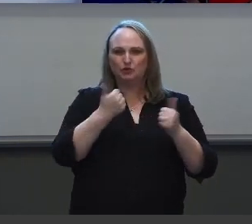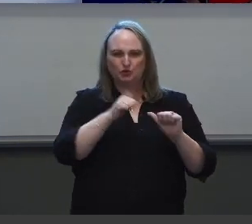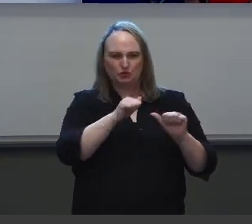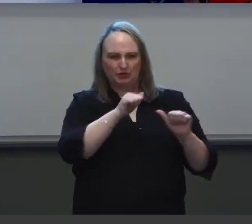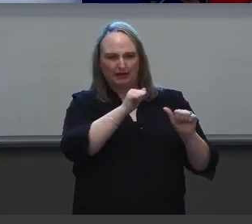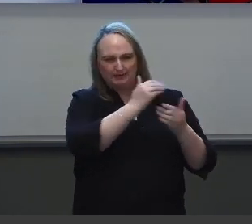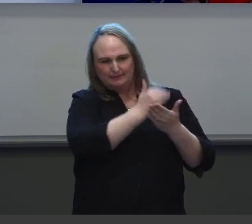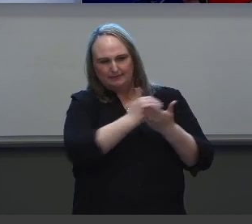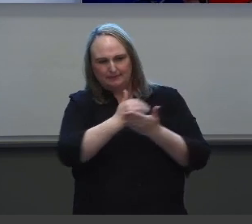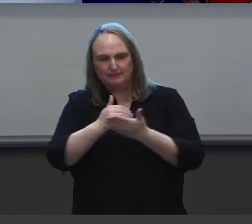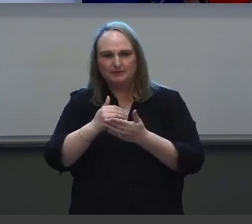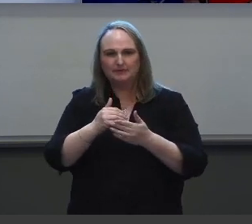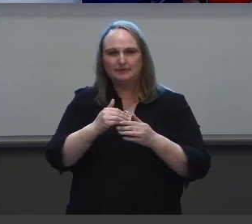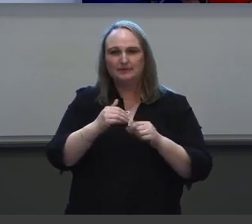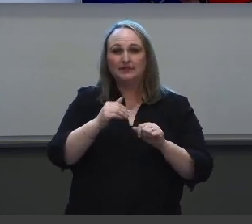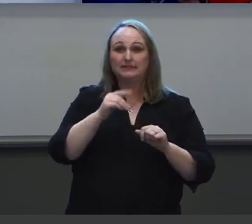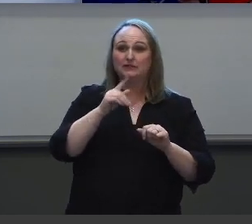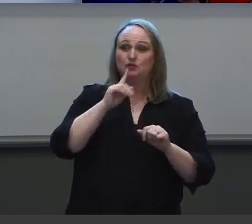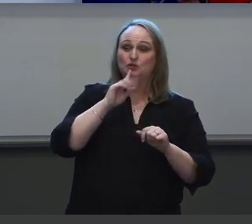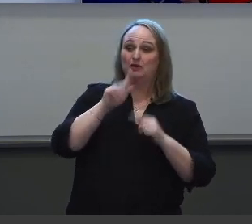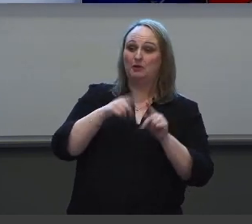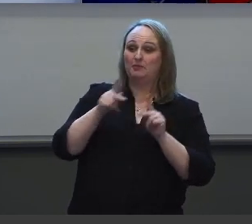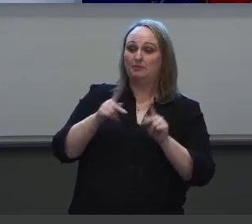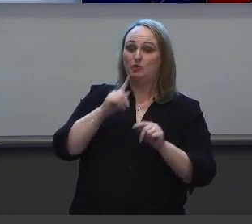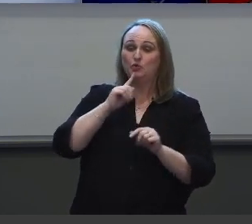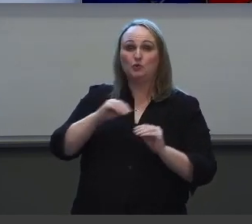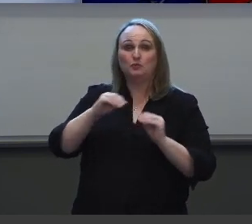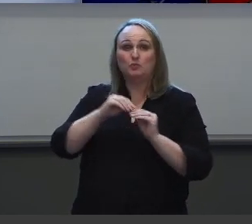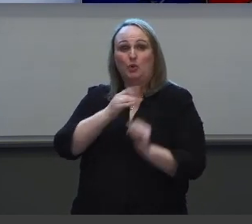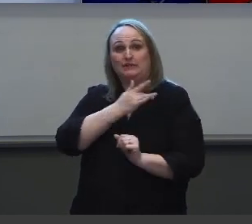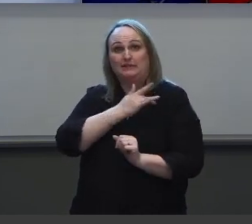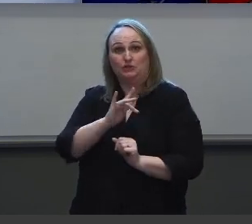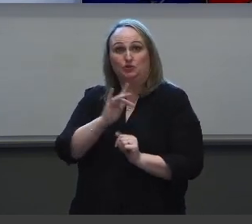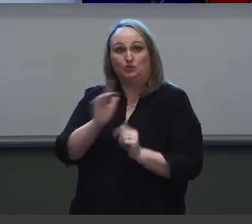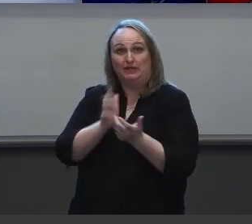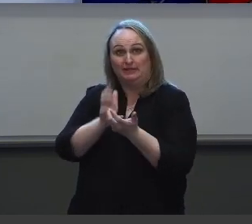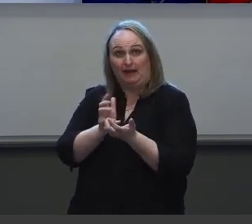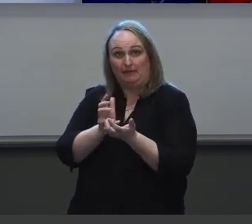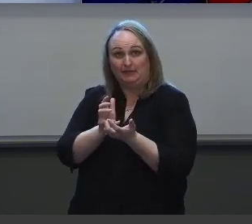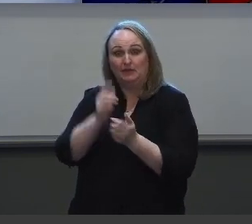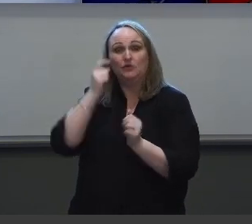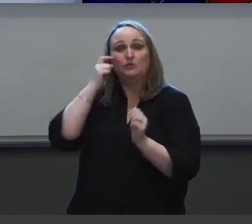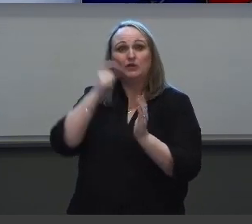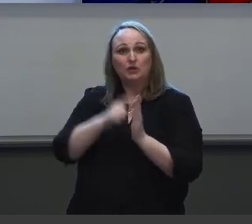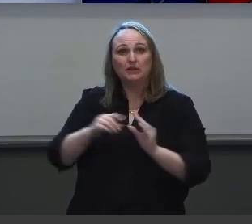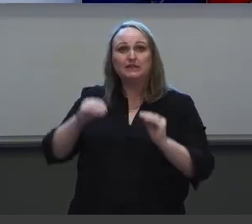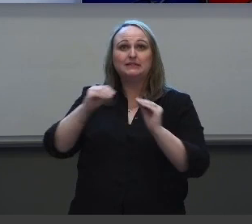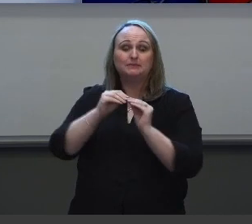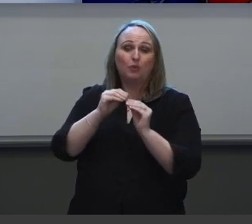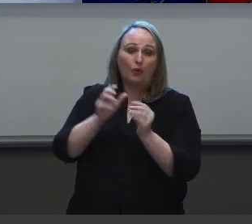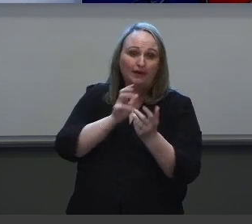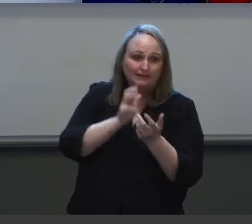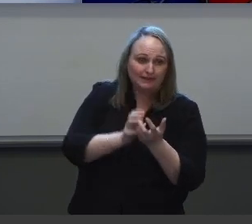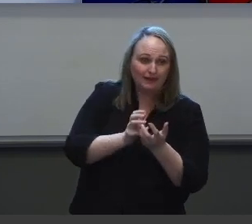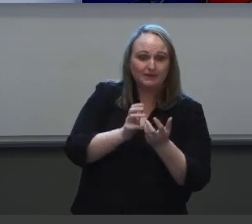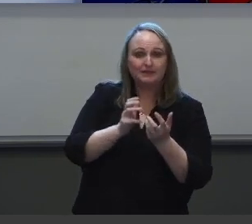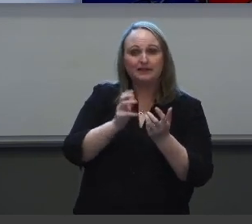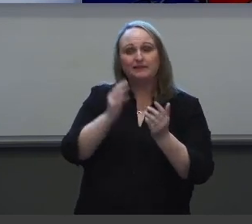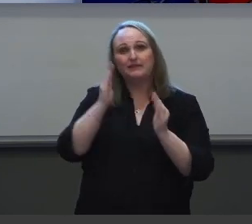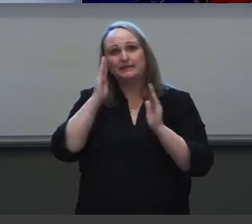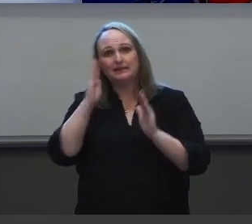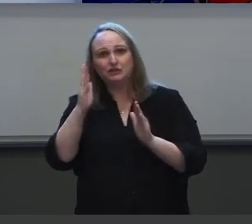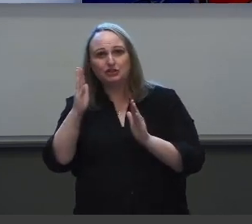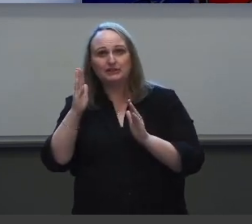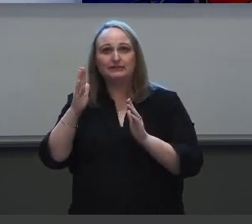about individuals who are sensory adaptive, we see more adaptive attention, social, and anxiety behaviors. When we